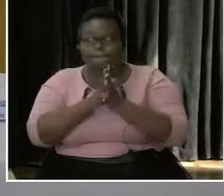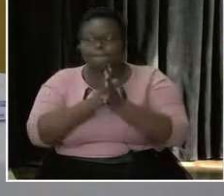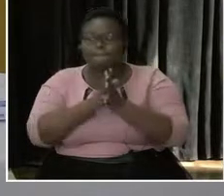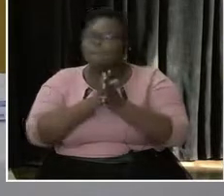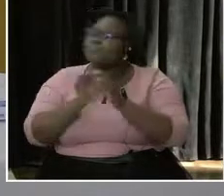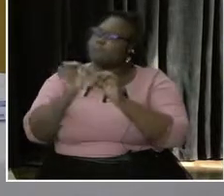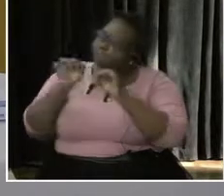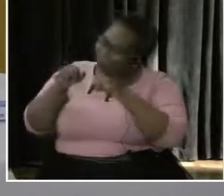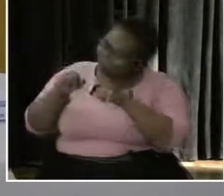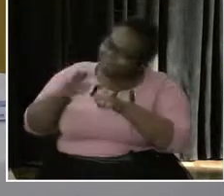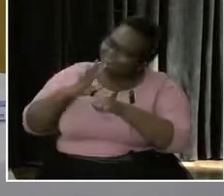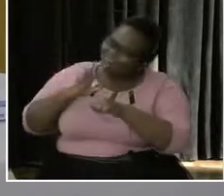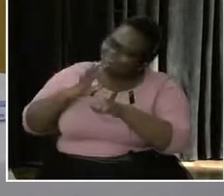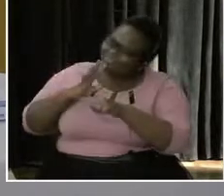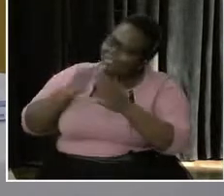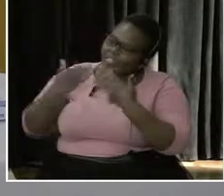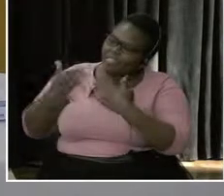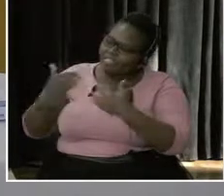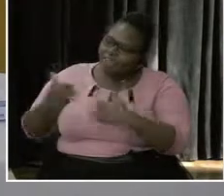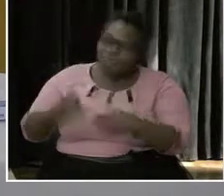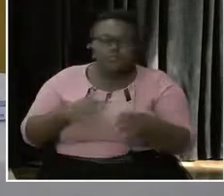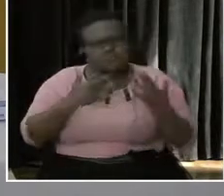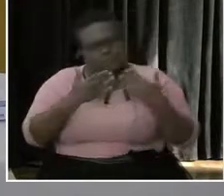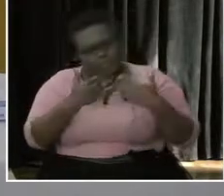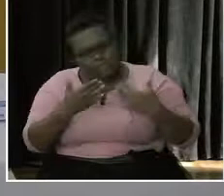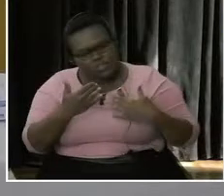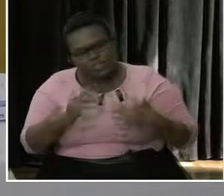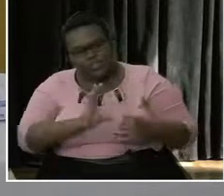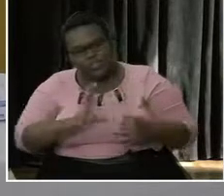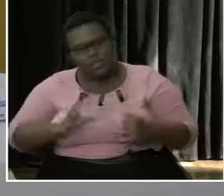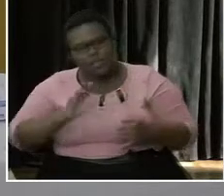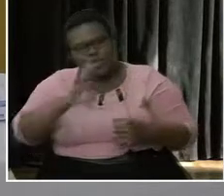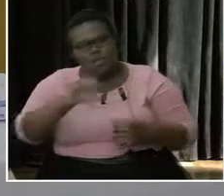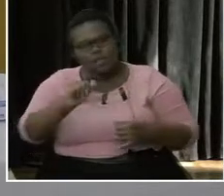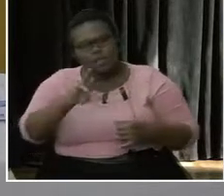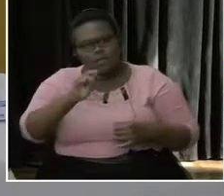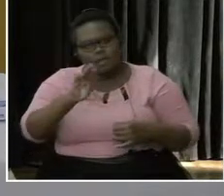Yes, ma'am. Thank you. Thank you, Councillor Barbara.